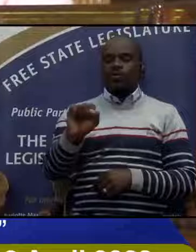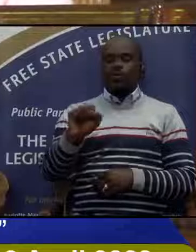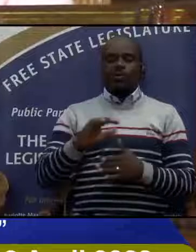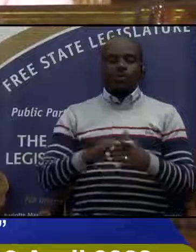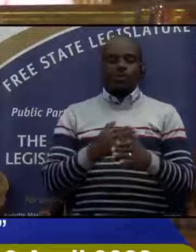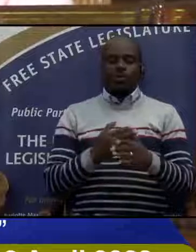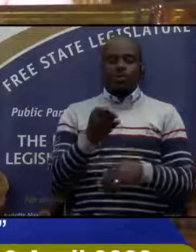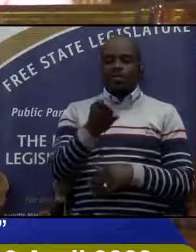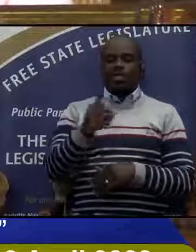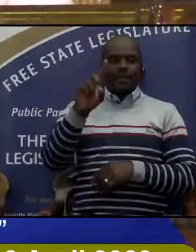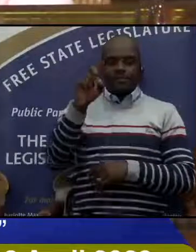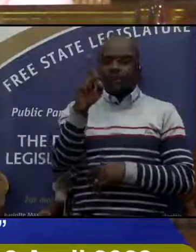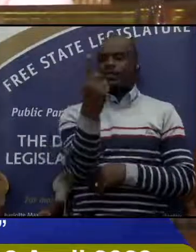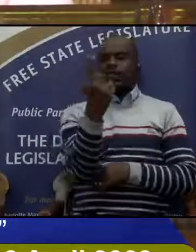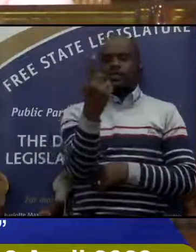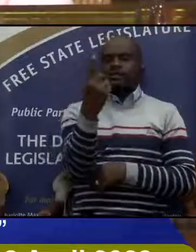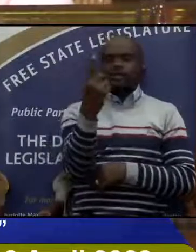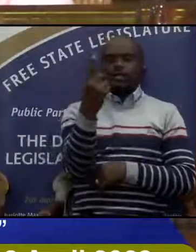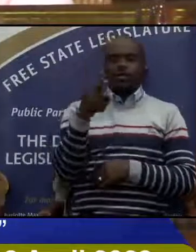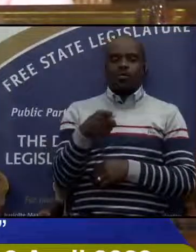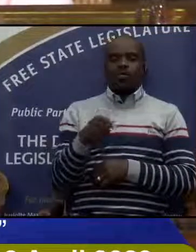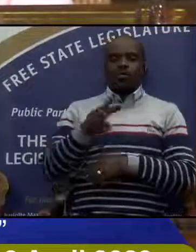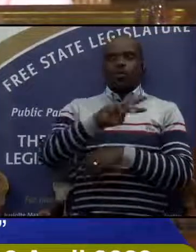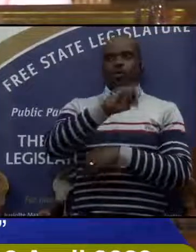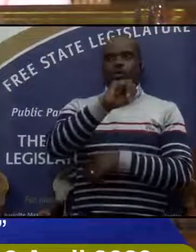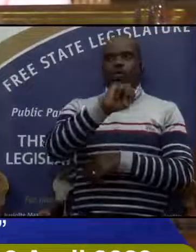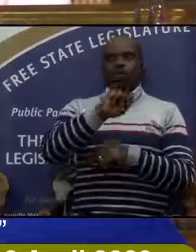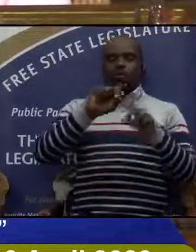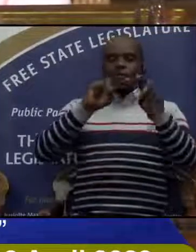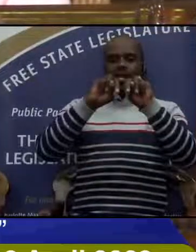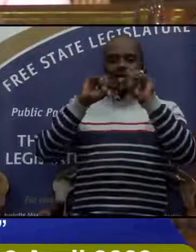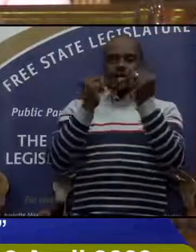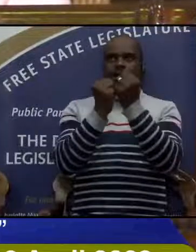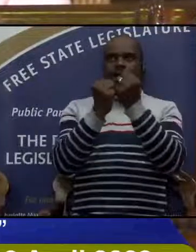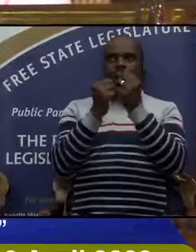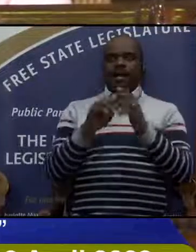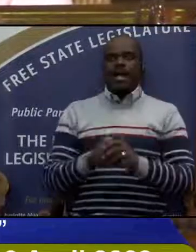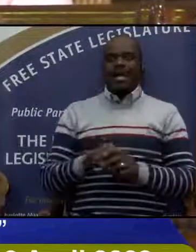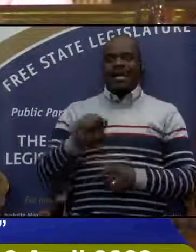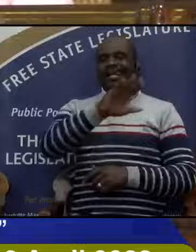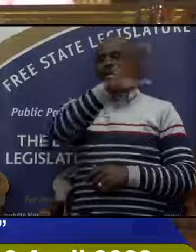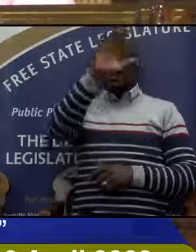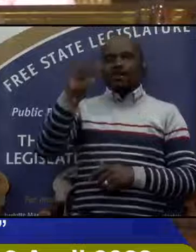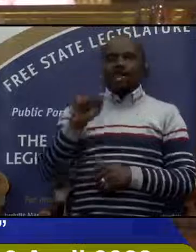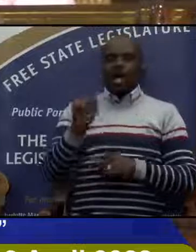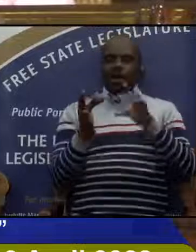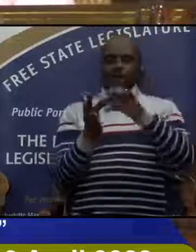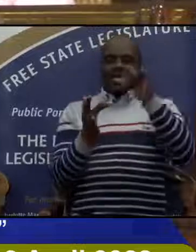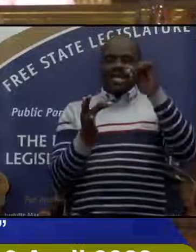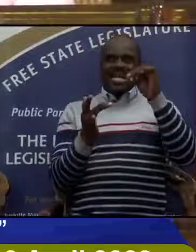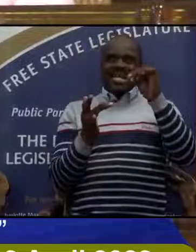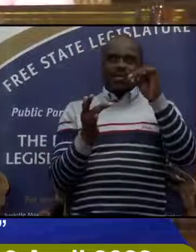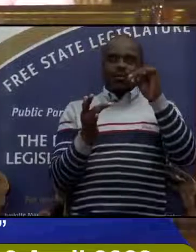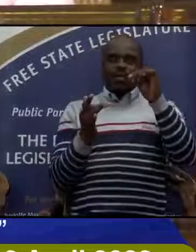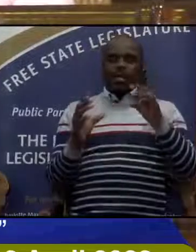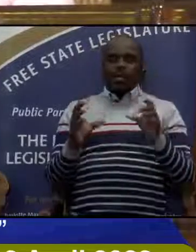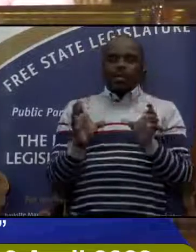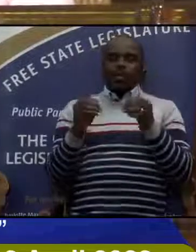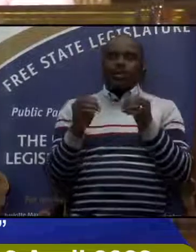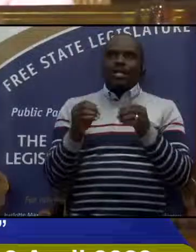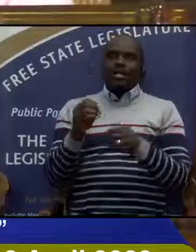country, the appointment of an LGBTQI coordinator who will, amongst others,